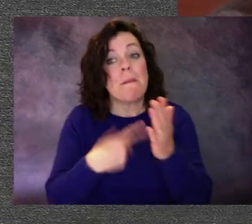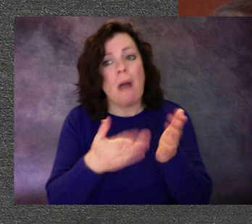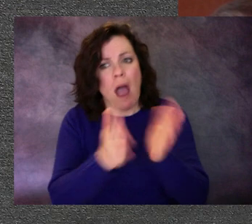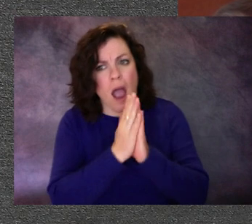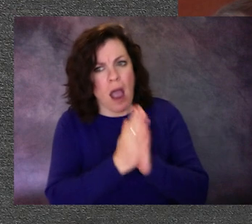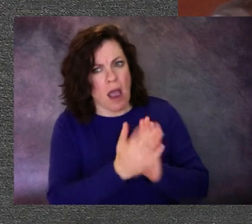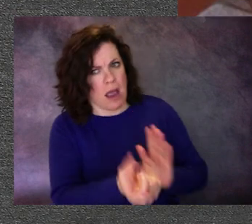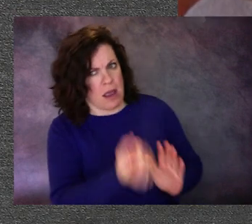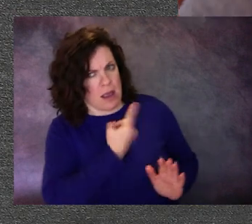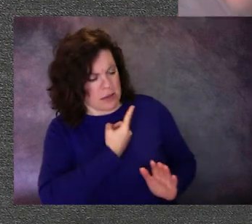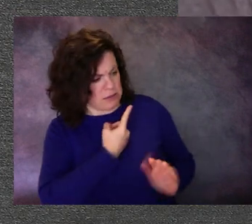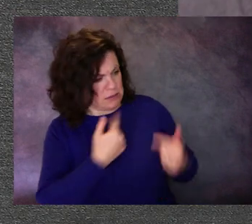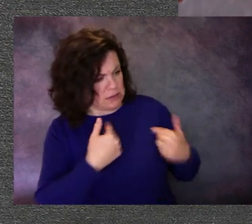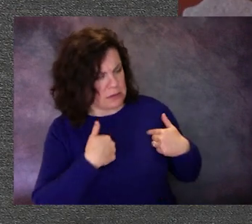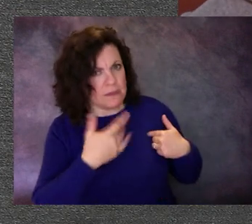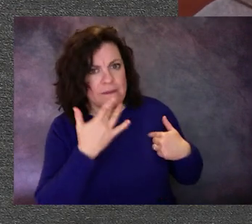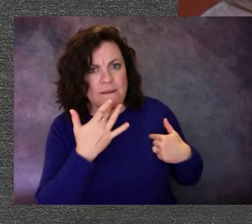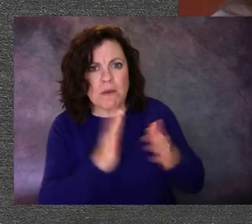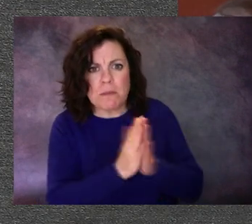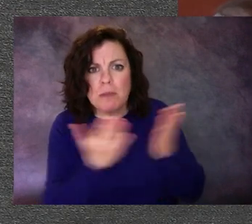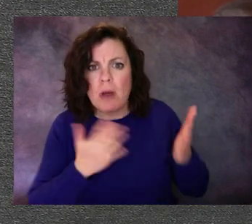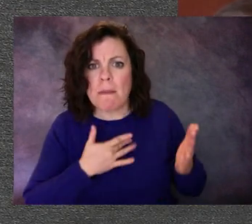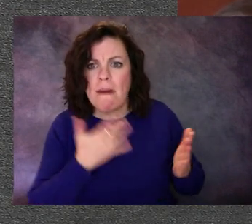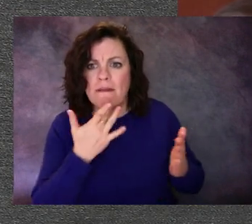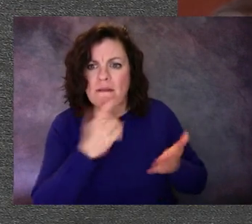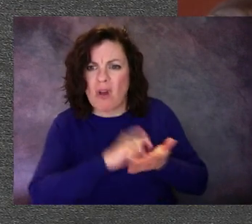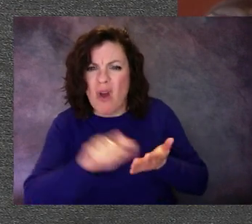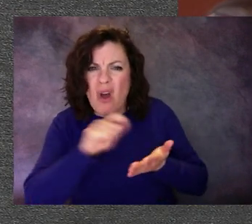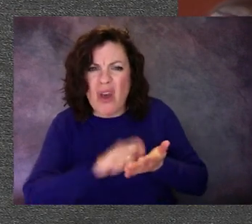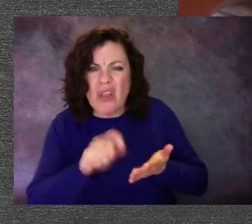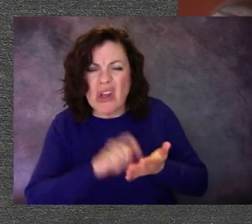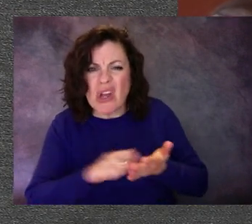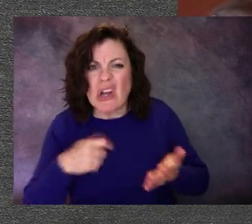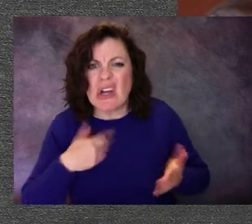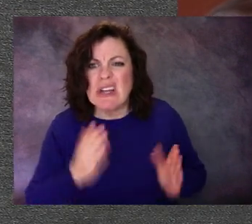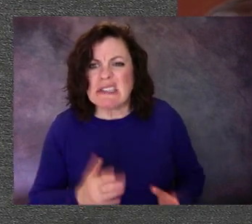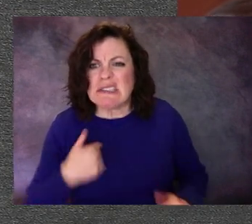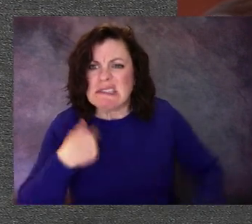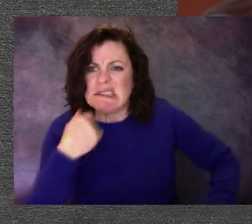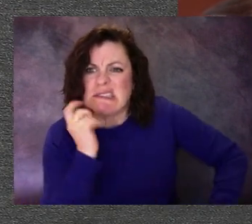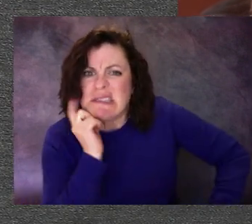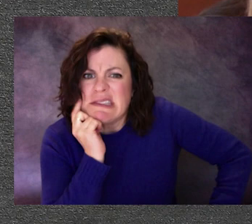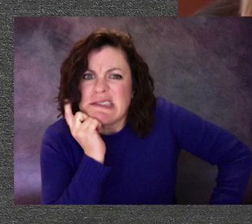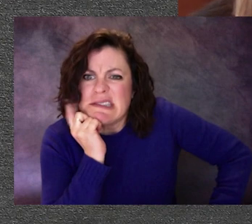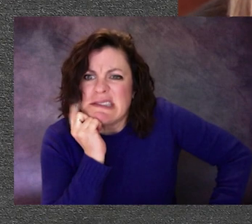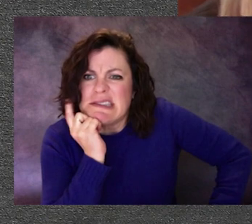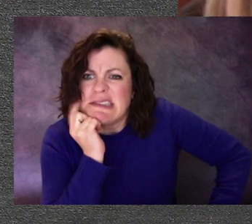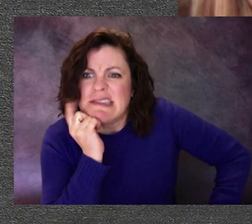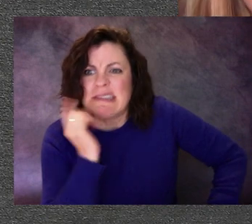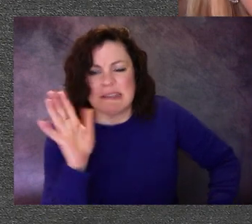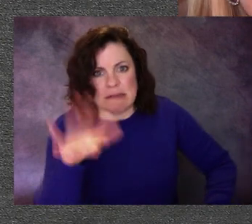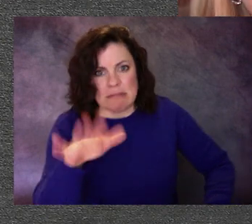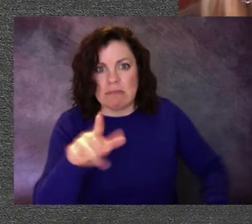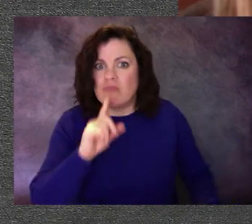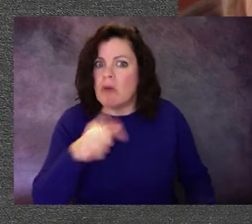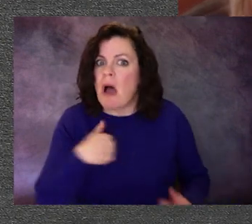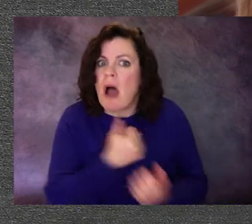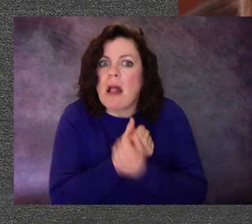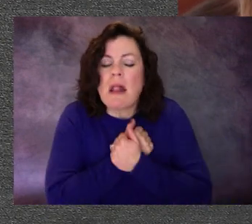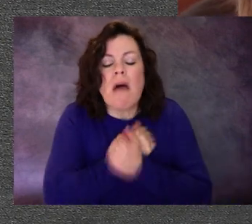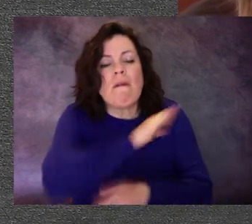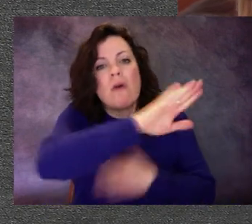possibly answer that? I have tons of favorites. As a matter of fact, I love books so much I collect them. Maybe you do